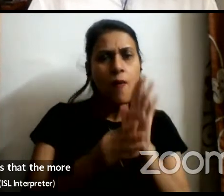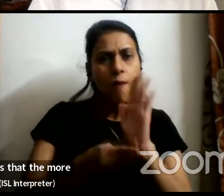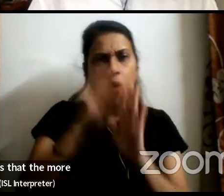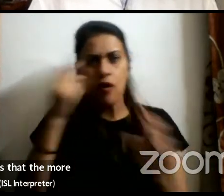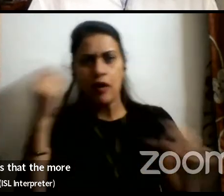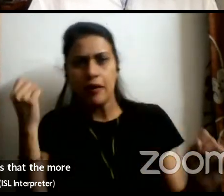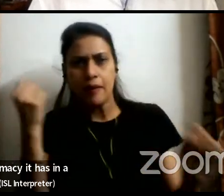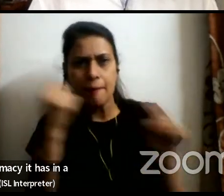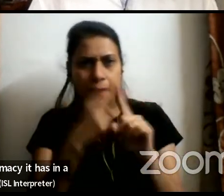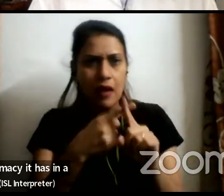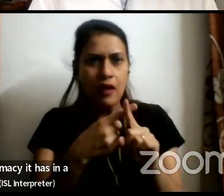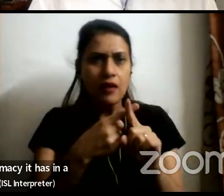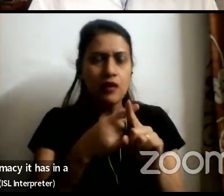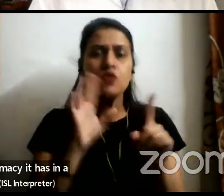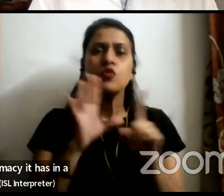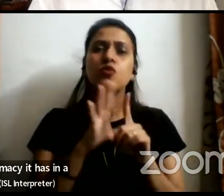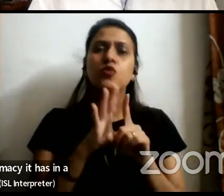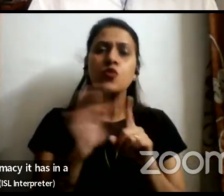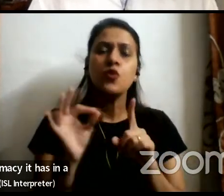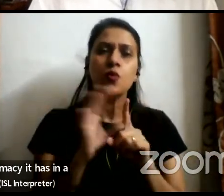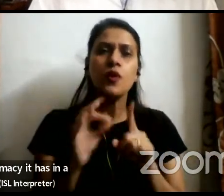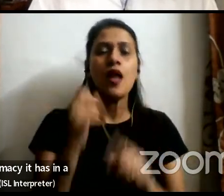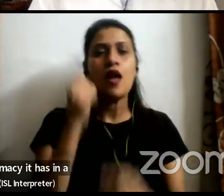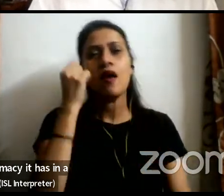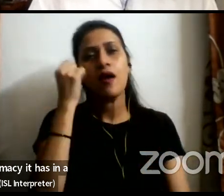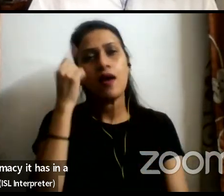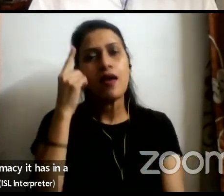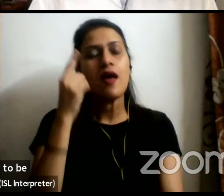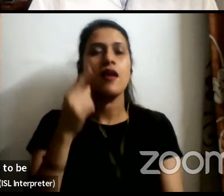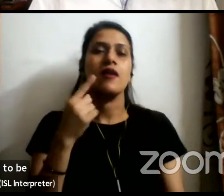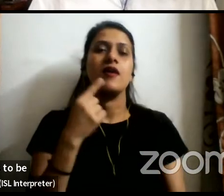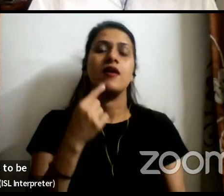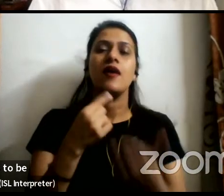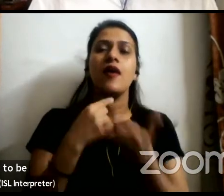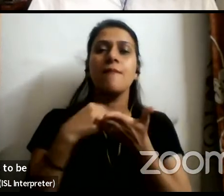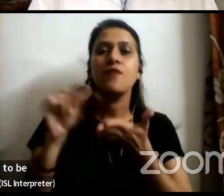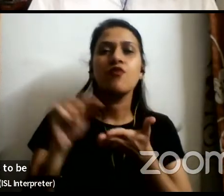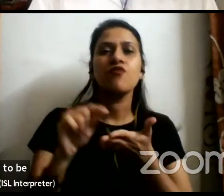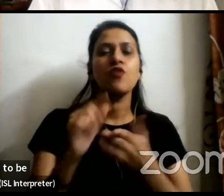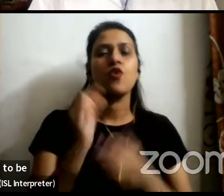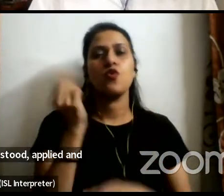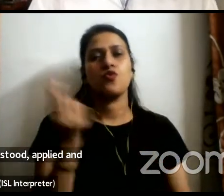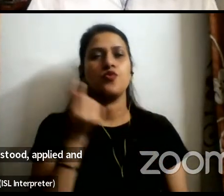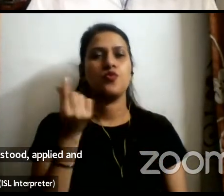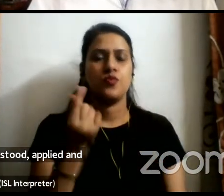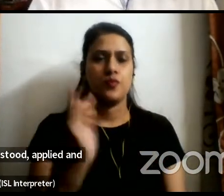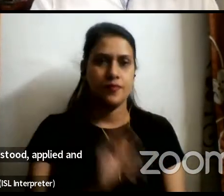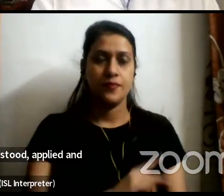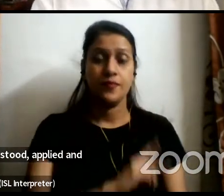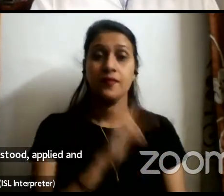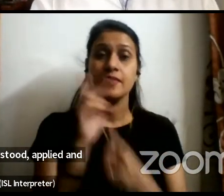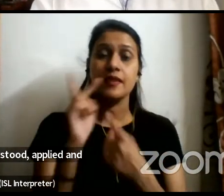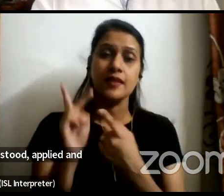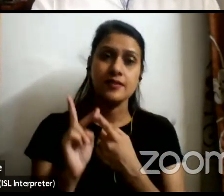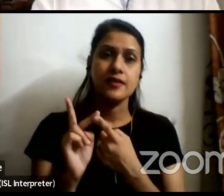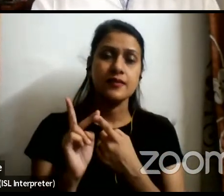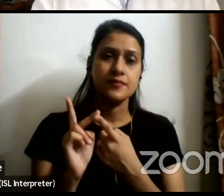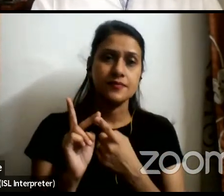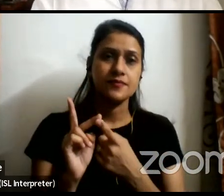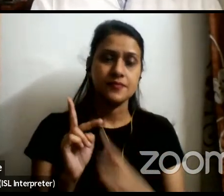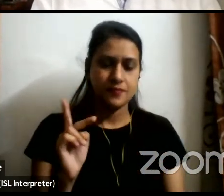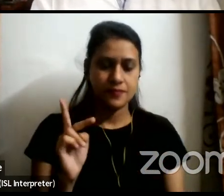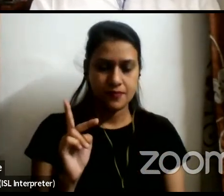more likely it is to be understood, applied, and utilized. The second part of the